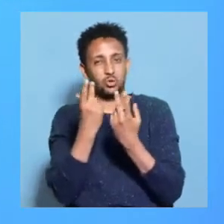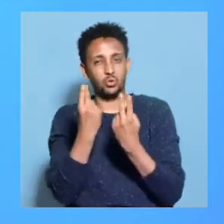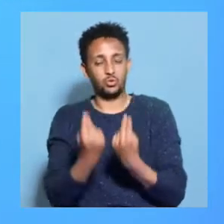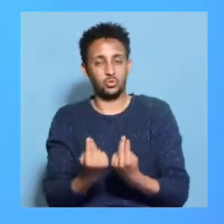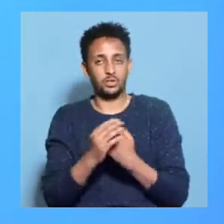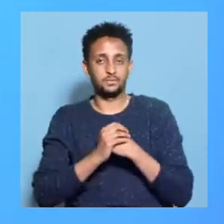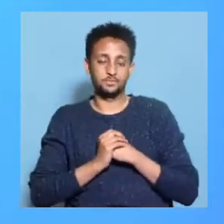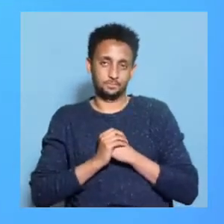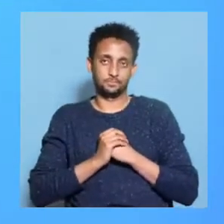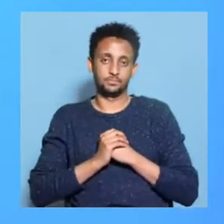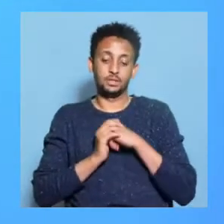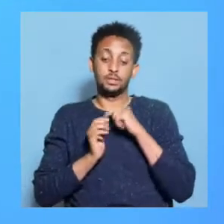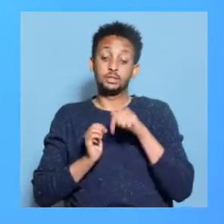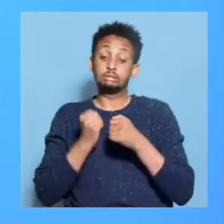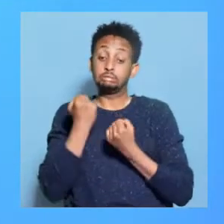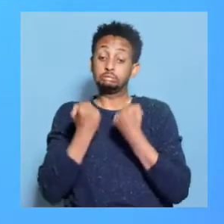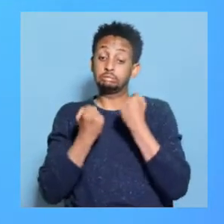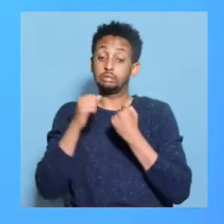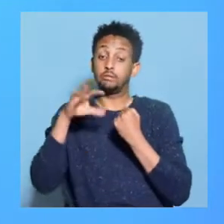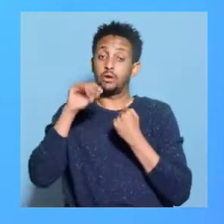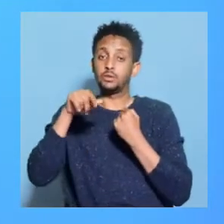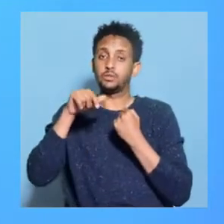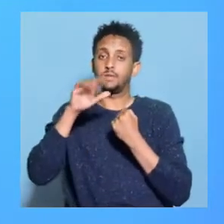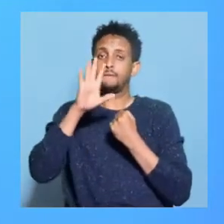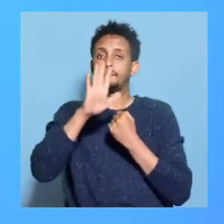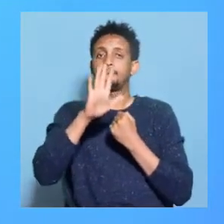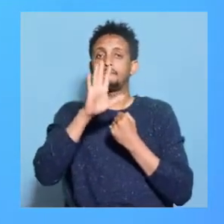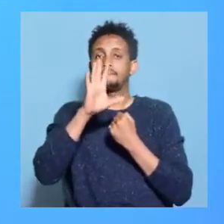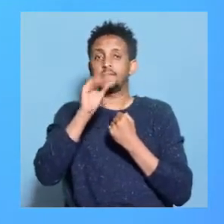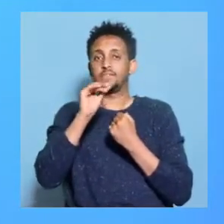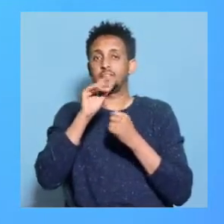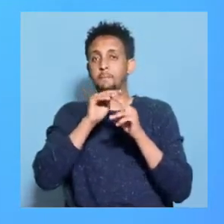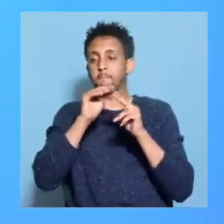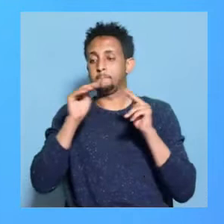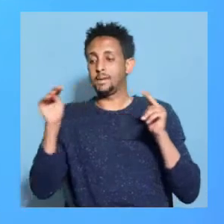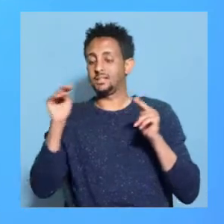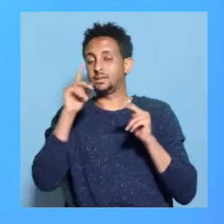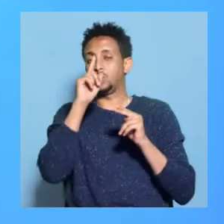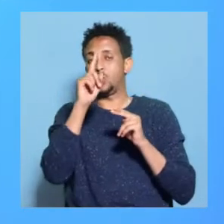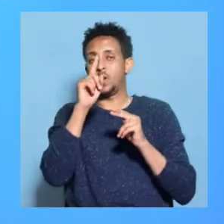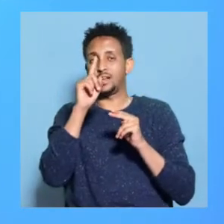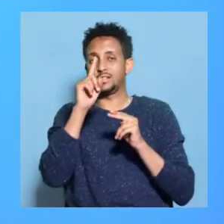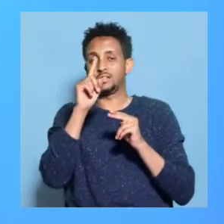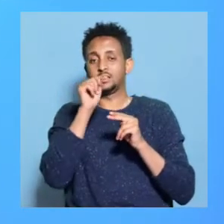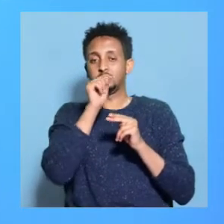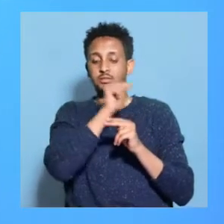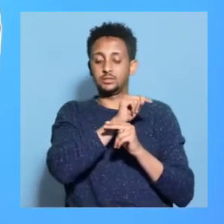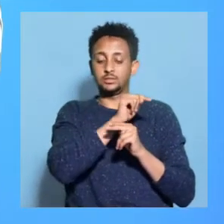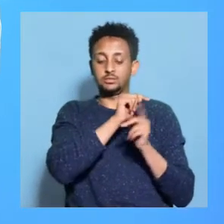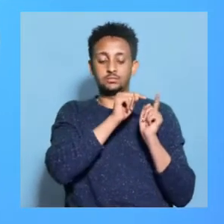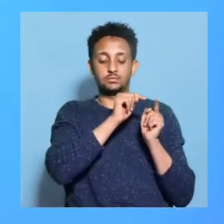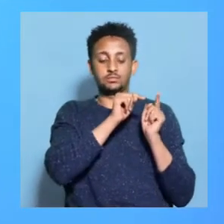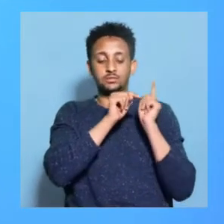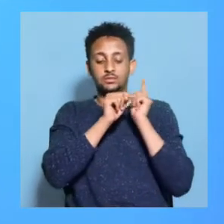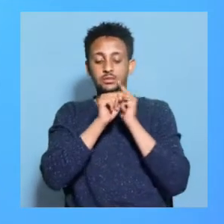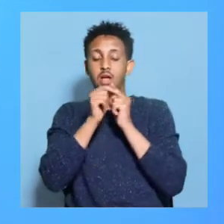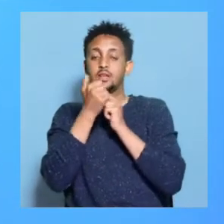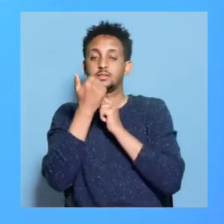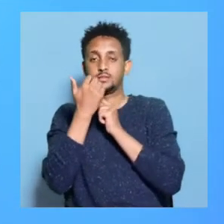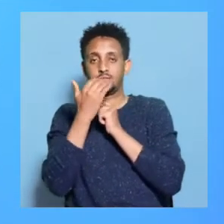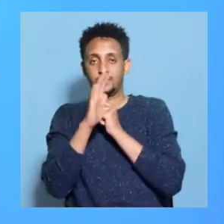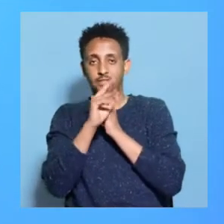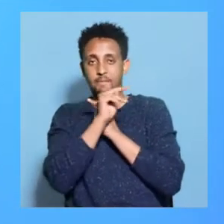kilonewton. The truck is found at 15 meter from one end. From this end, it's found at